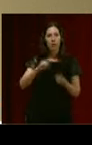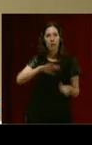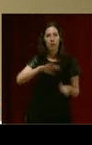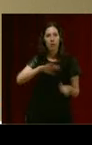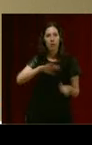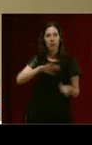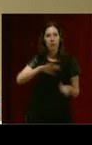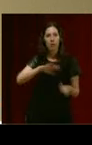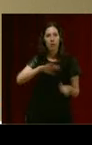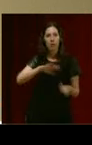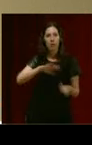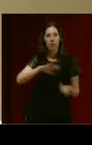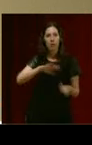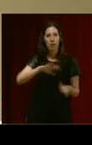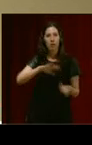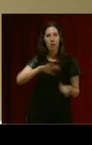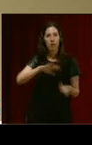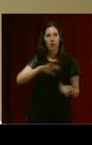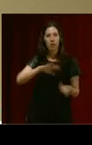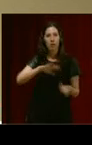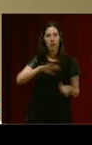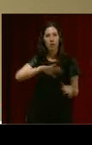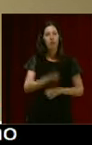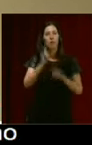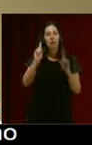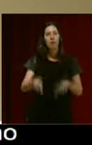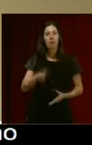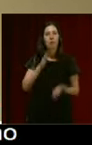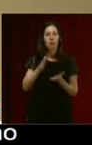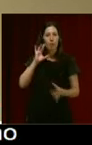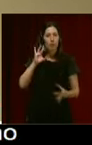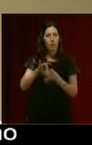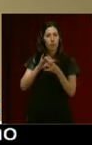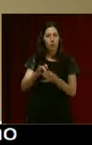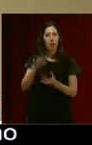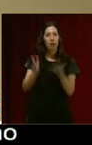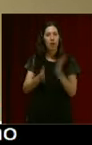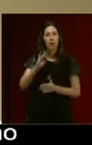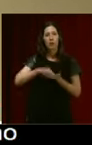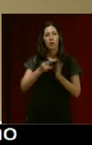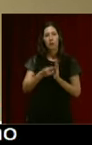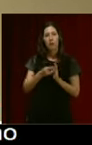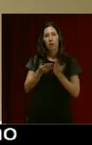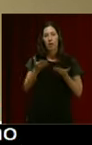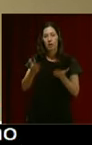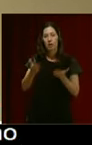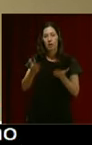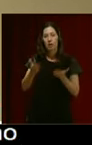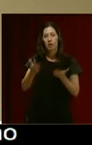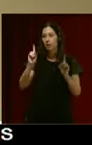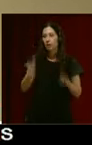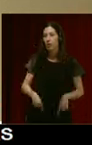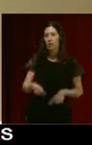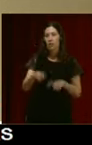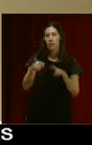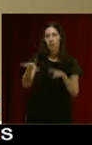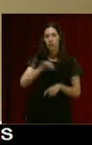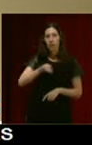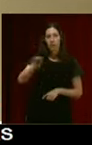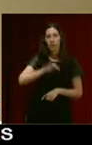electrical engineering, the use of mobile robots and industrial robots, rehabilitation